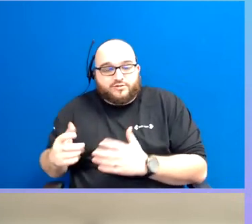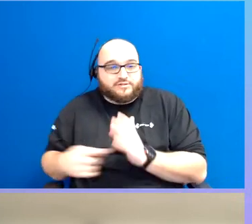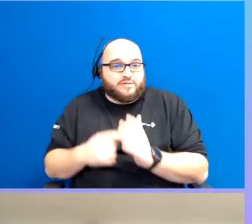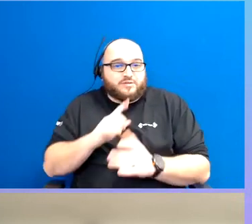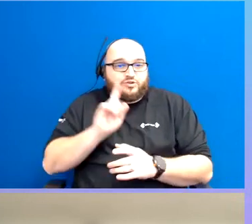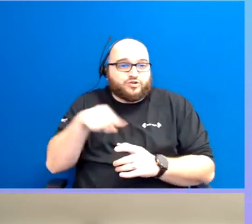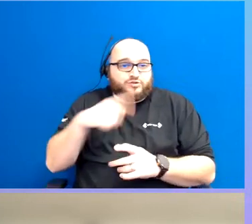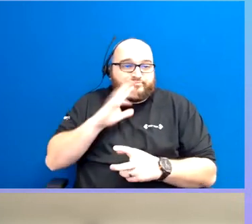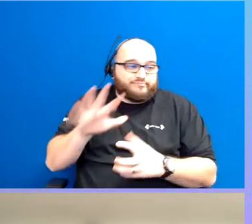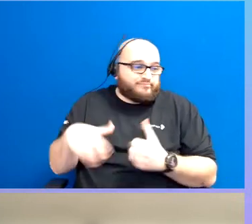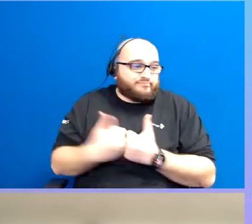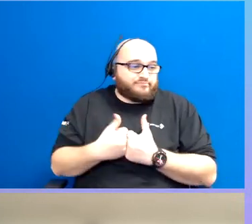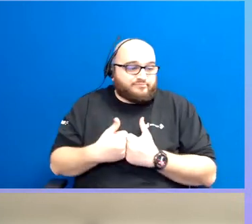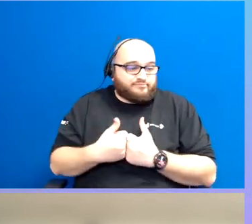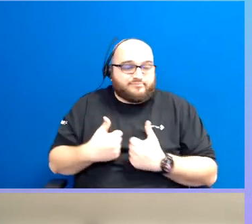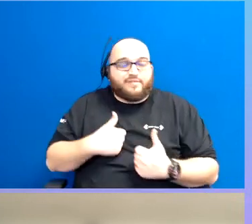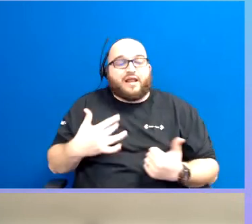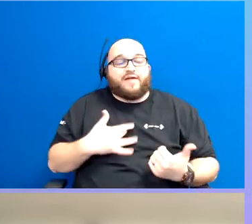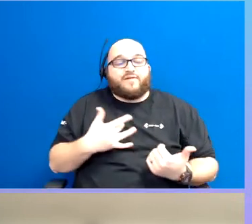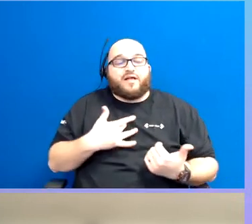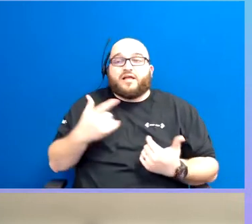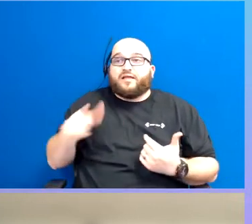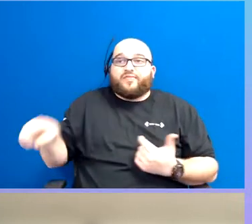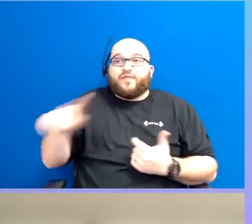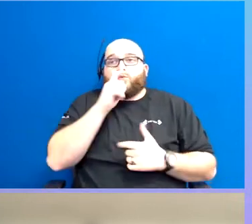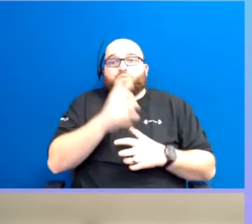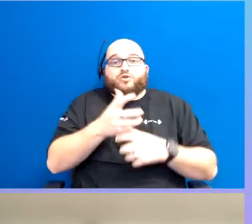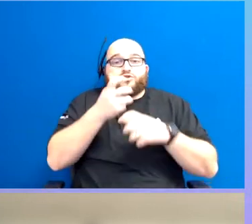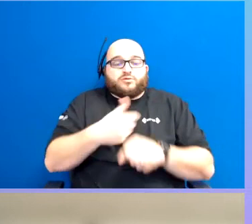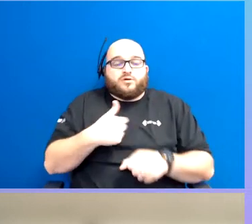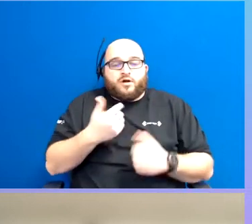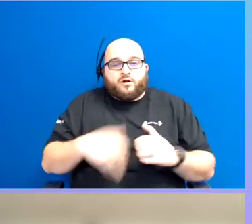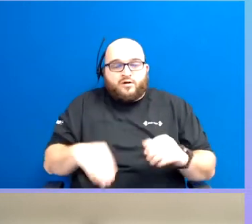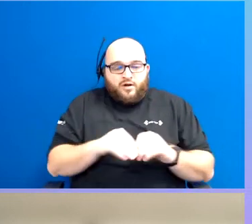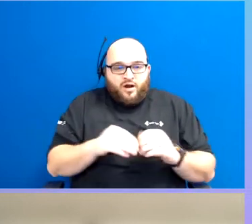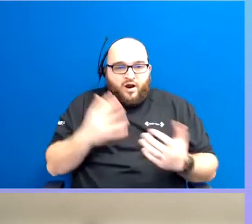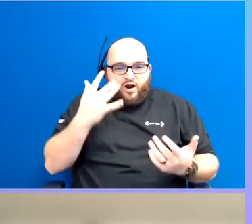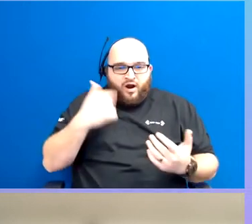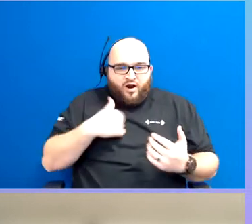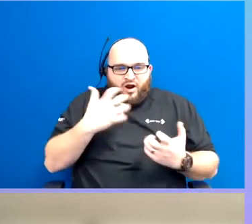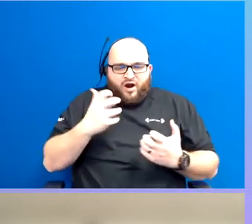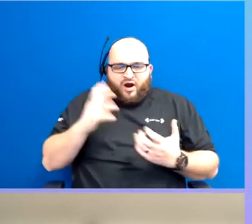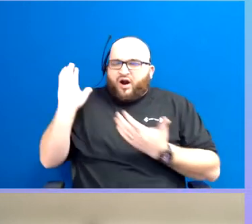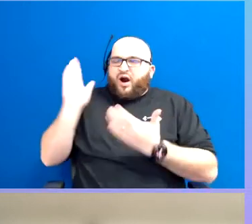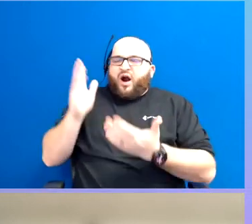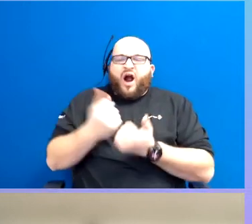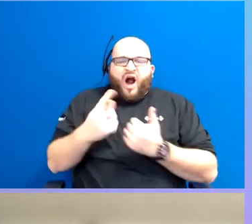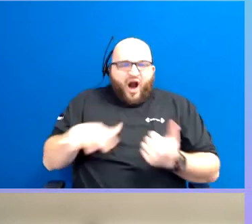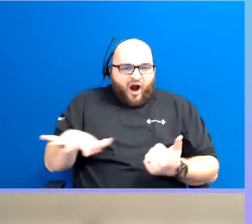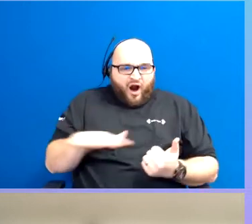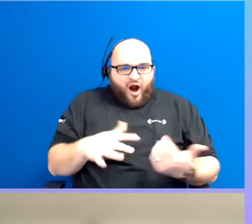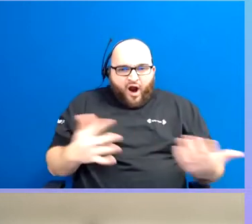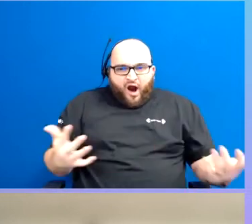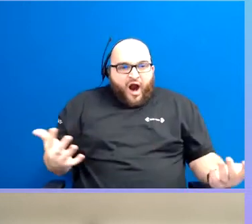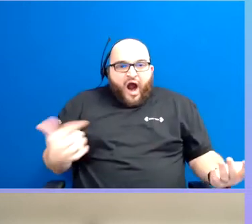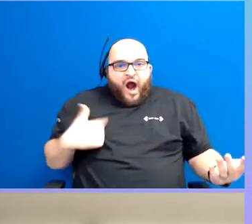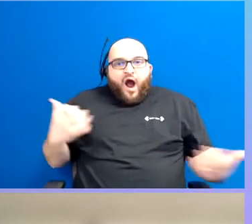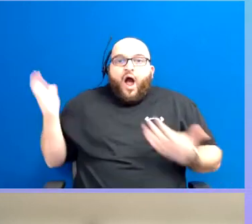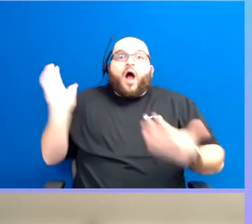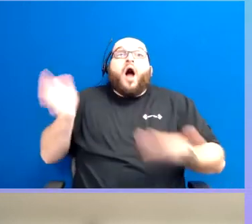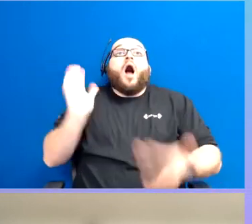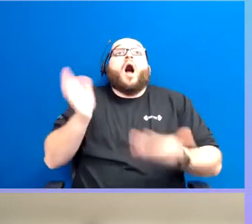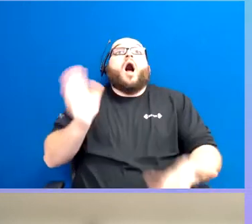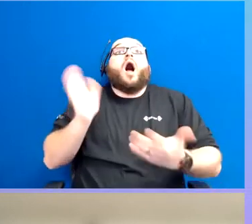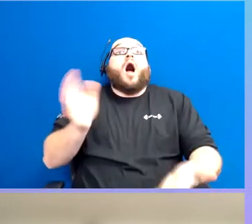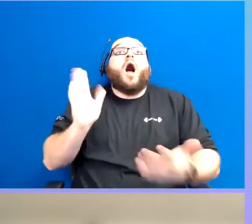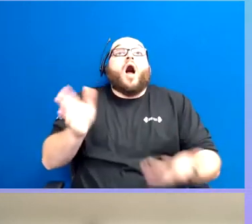difficult. And I felt like I was losing trust because I wanted to deliver everything for everyone, but sometimes that just didn't